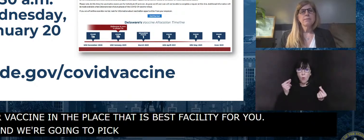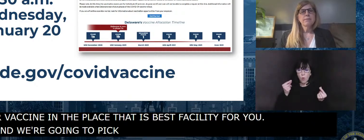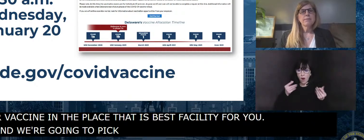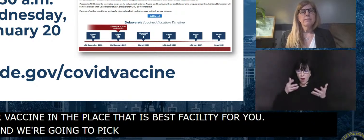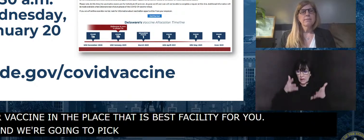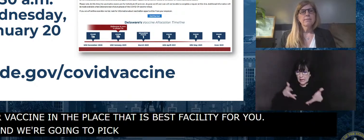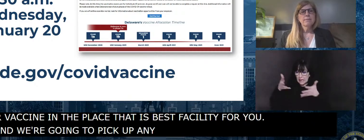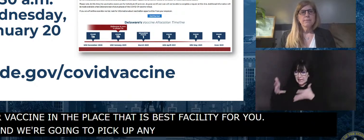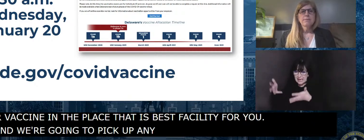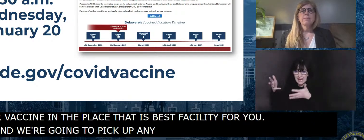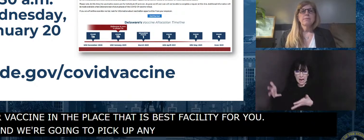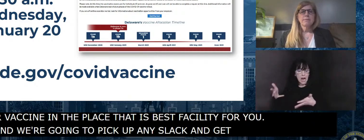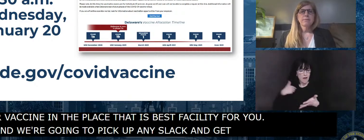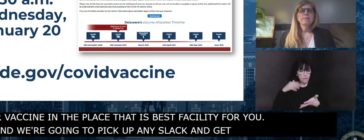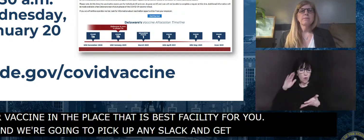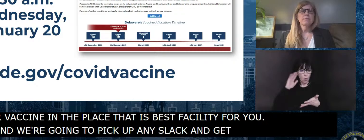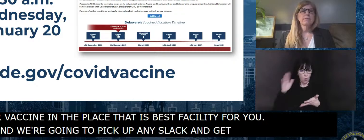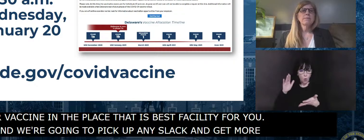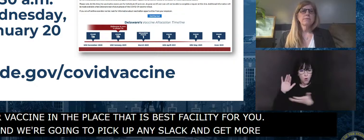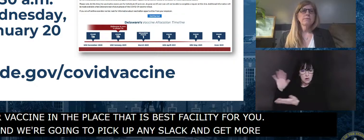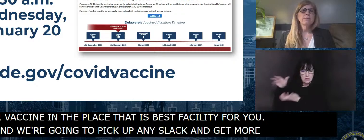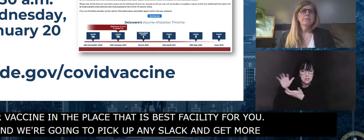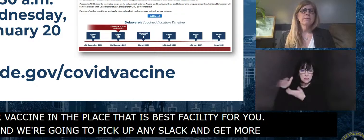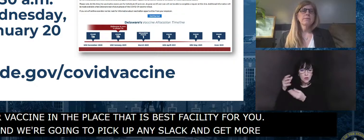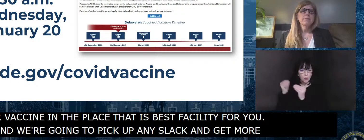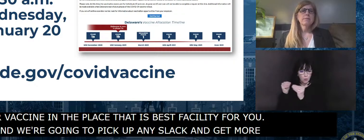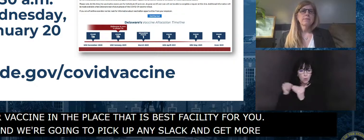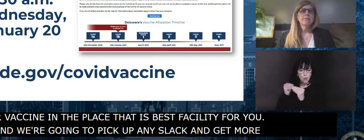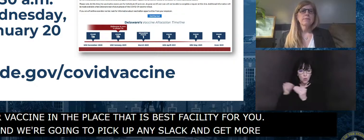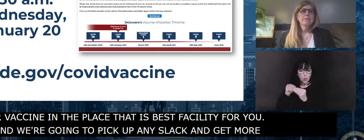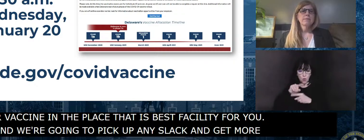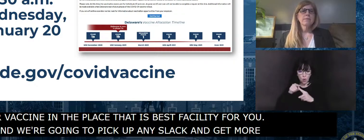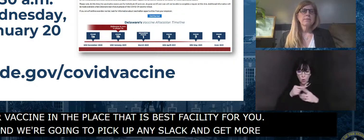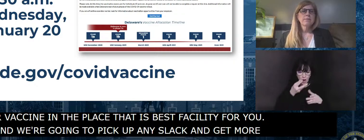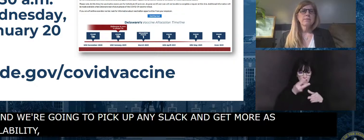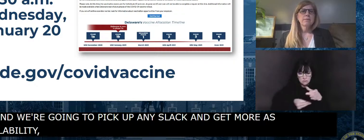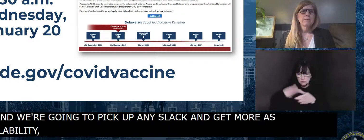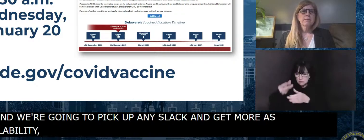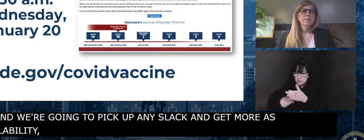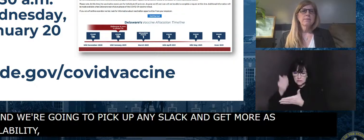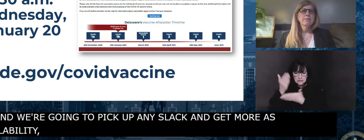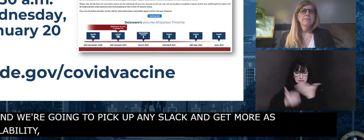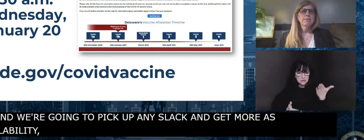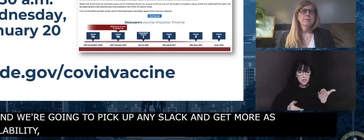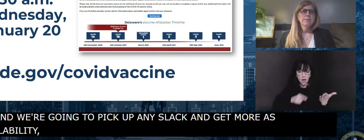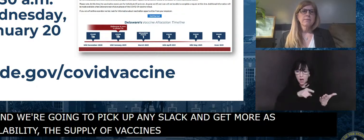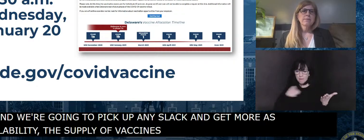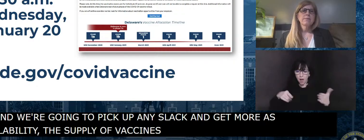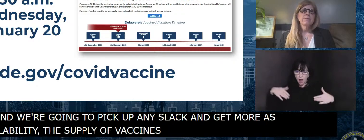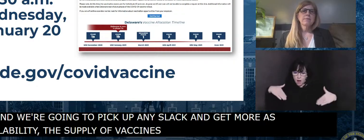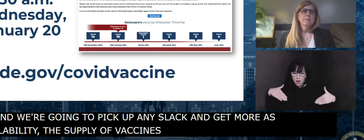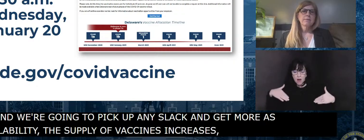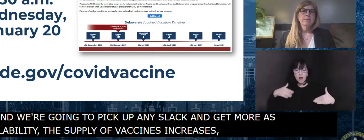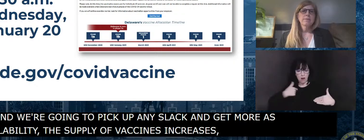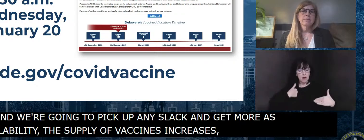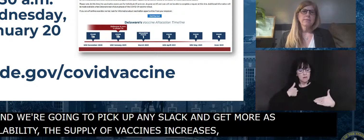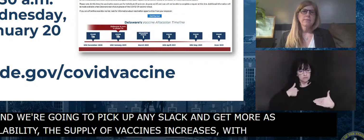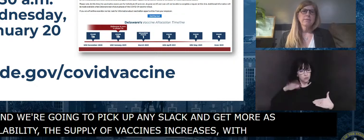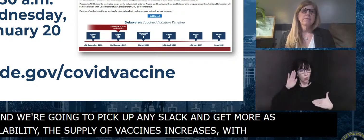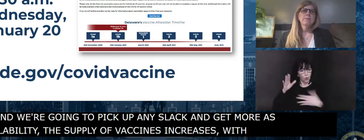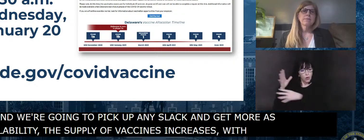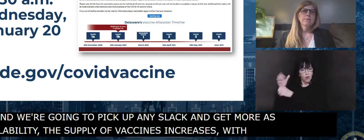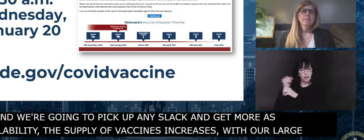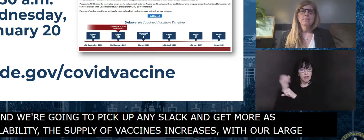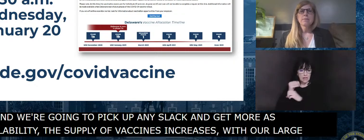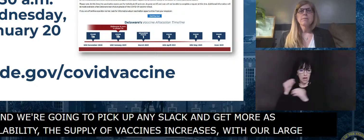the availability, the supply of vaccines increases with our large throughput operations. And